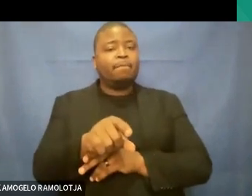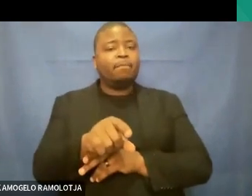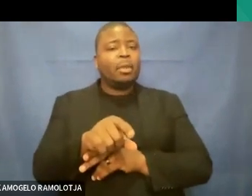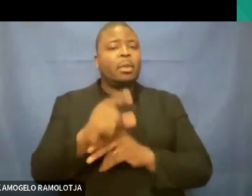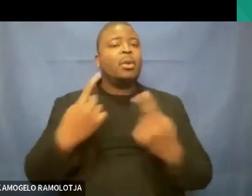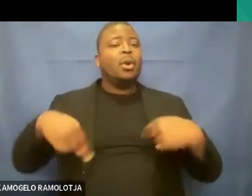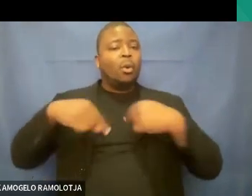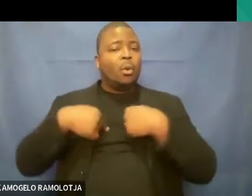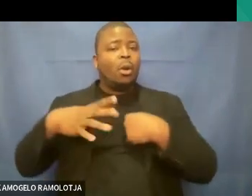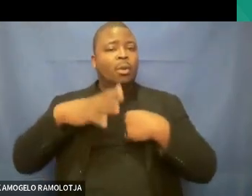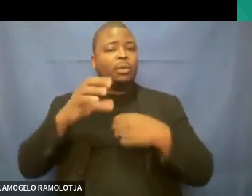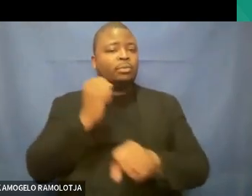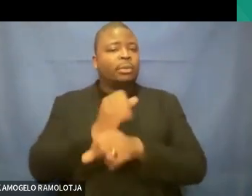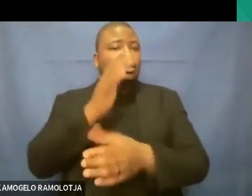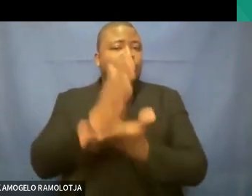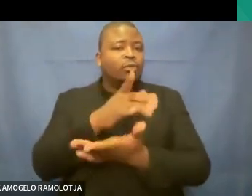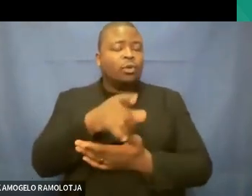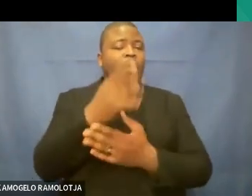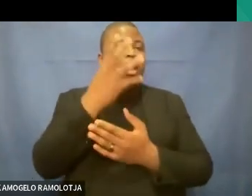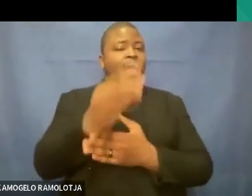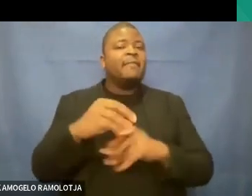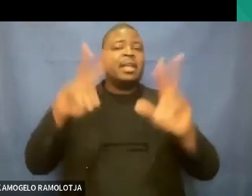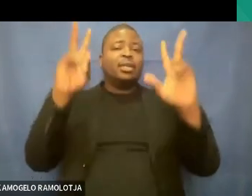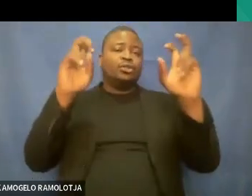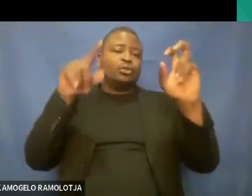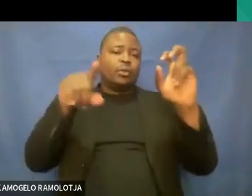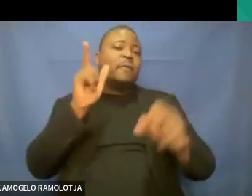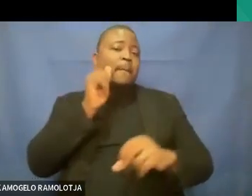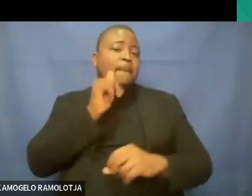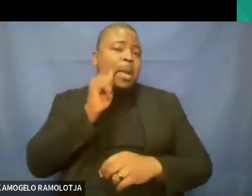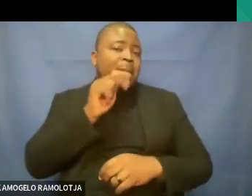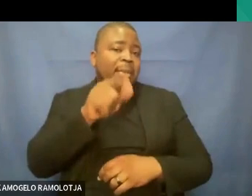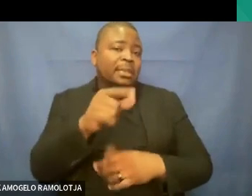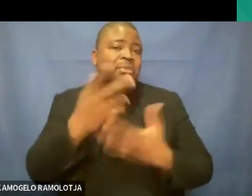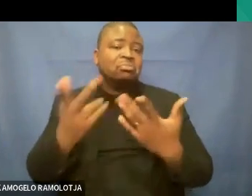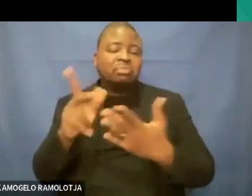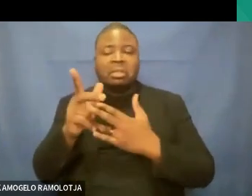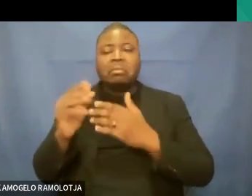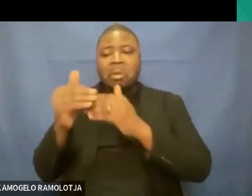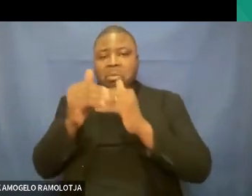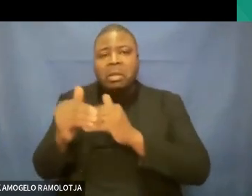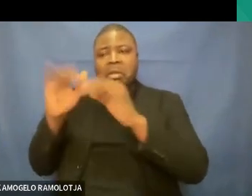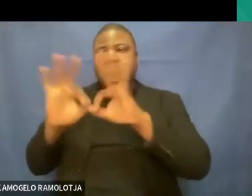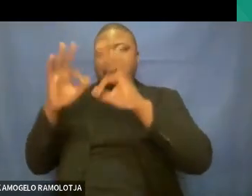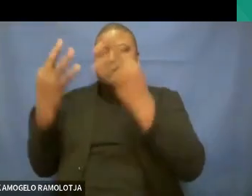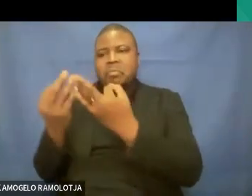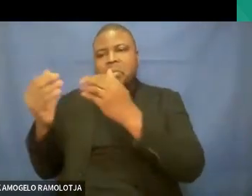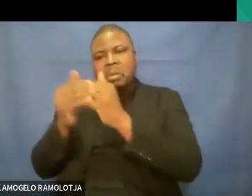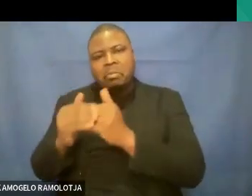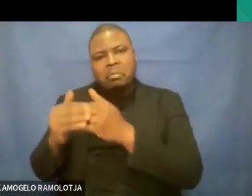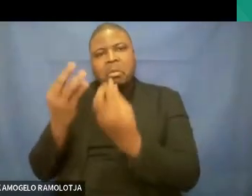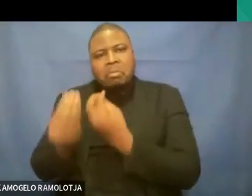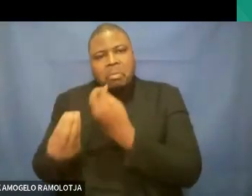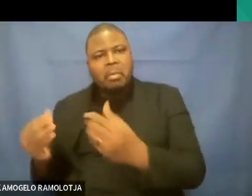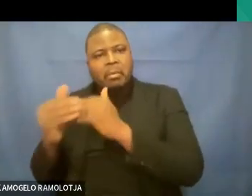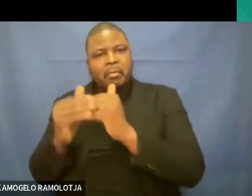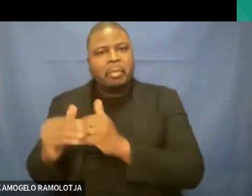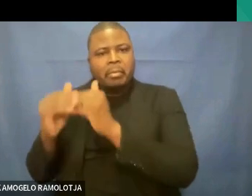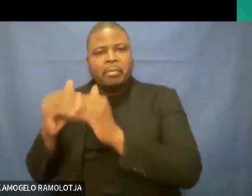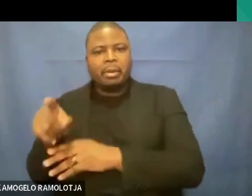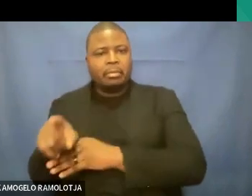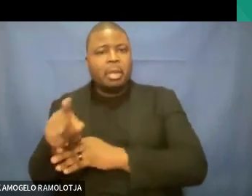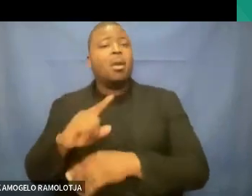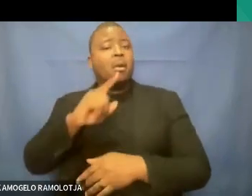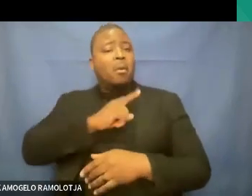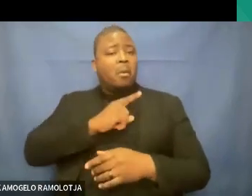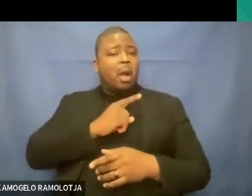that we look at issues of men as caregivers. And because we need programs that also deals with fathers so that